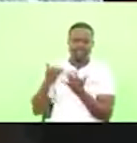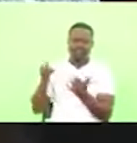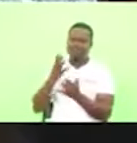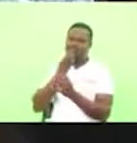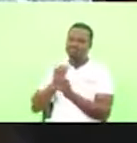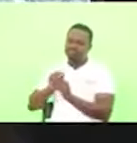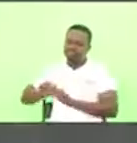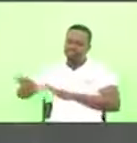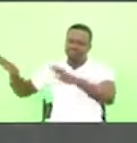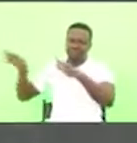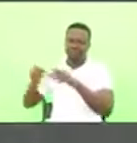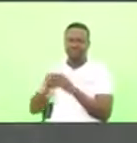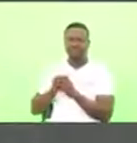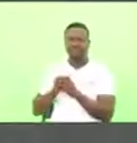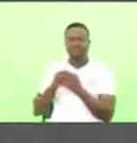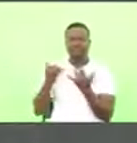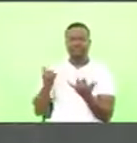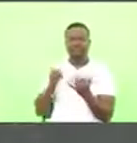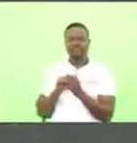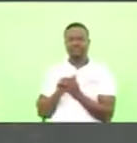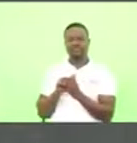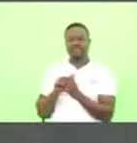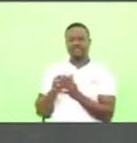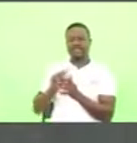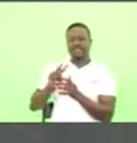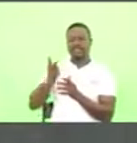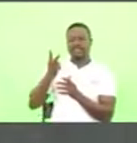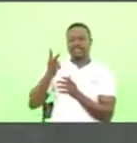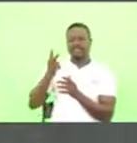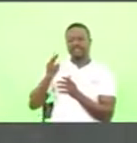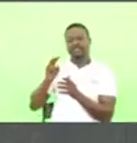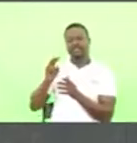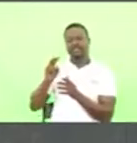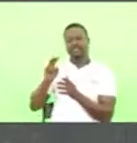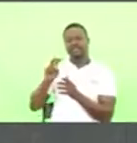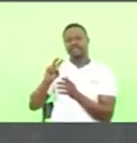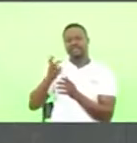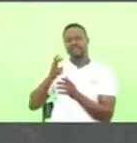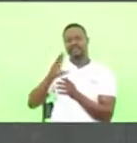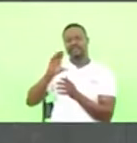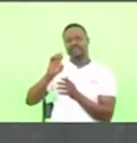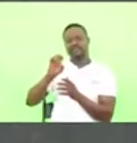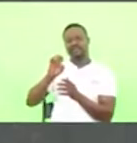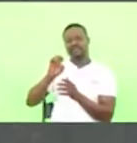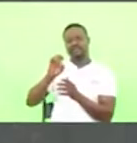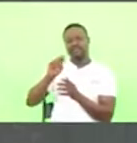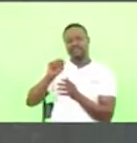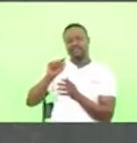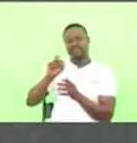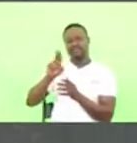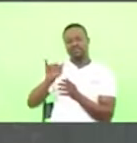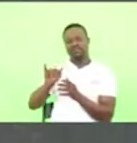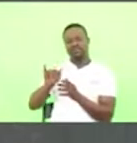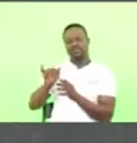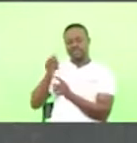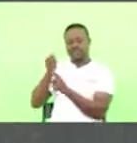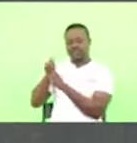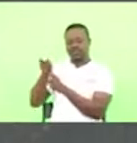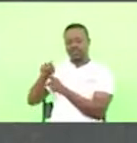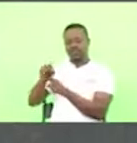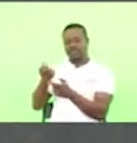Matthias, a second century philosopher and an apologist, in his